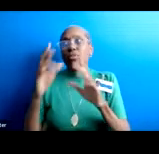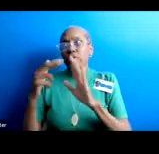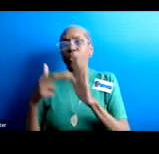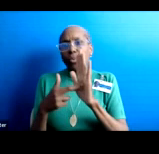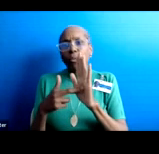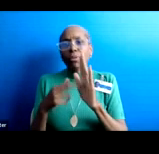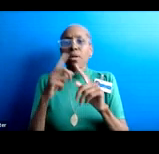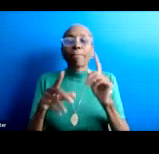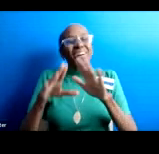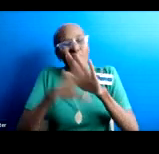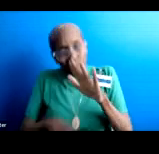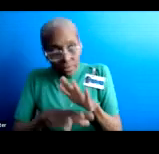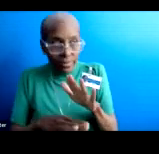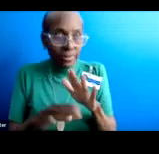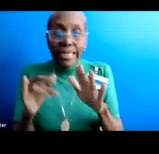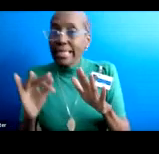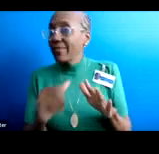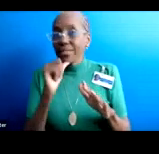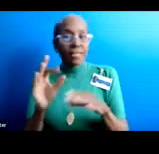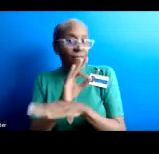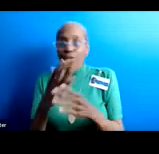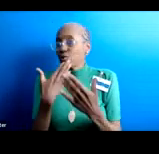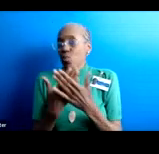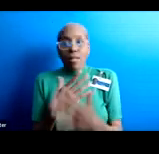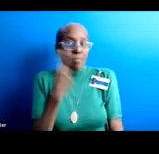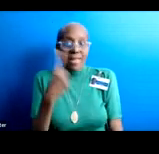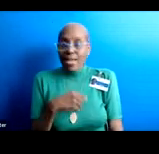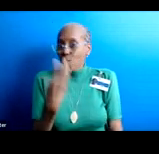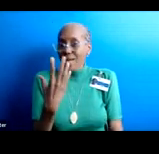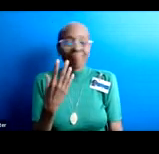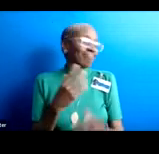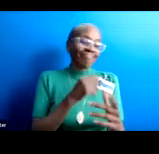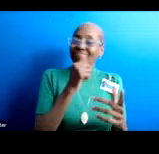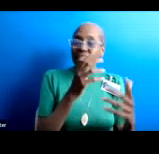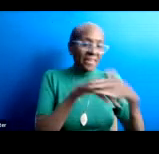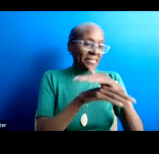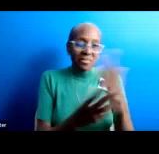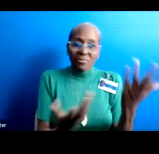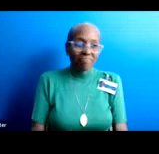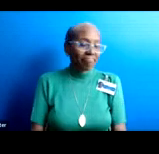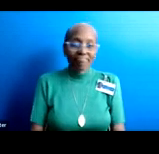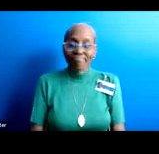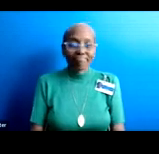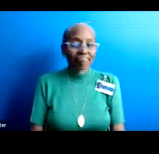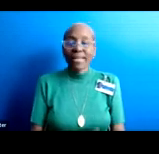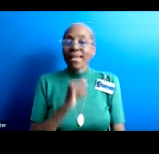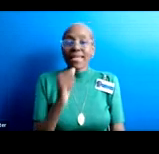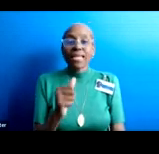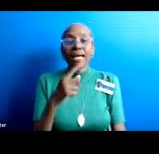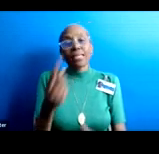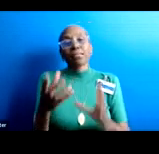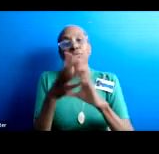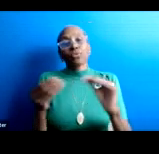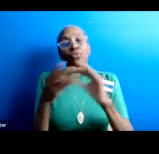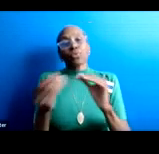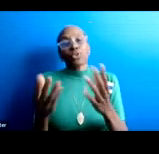but sort of fundamentally, if it doesn't function in black and white, then it's not going to be accessible. And it's not necessarily telling the story